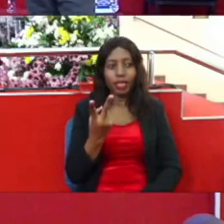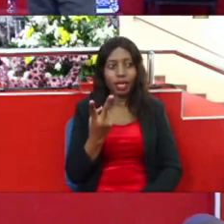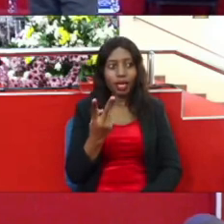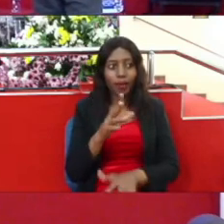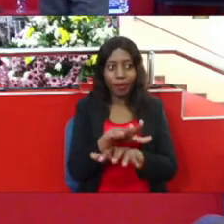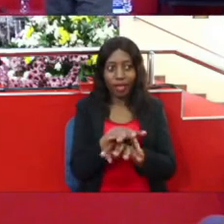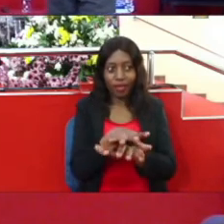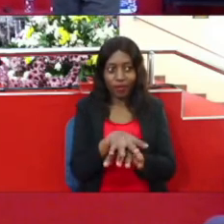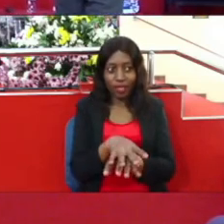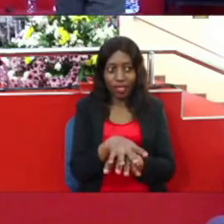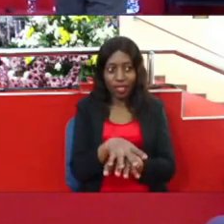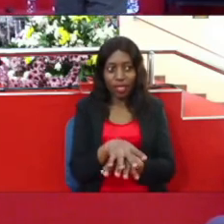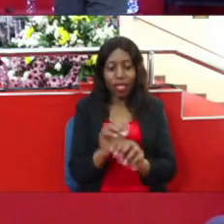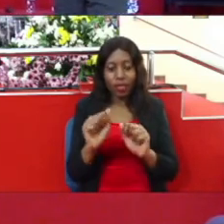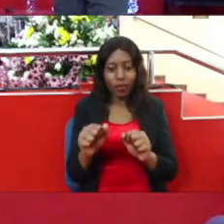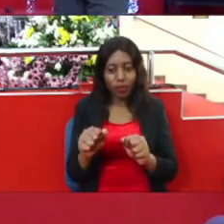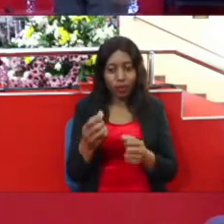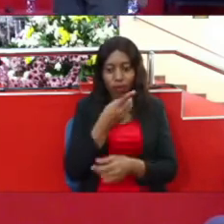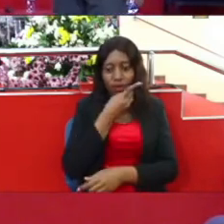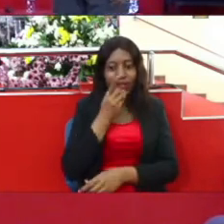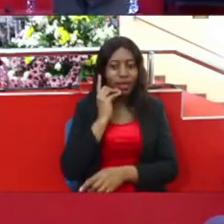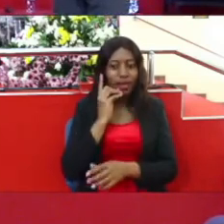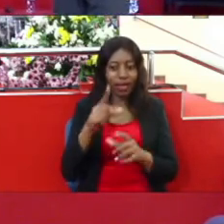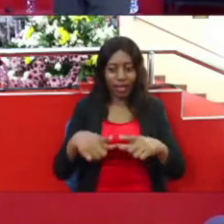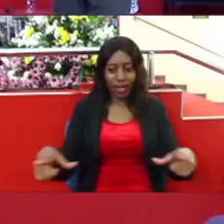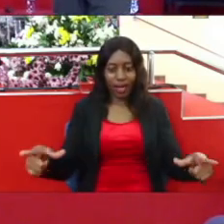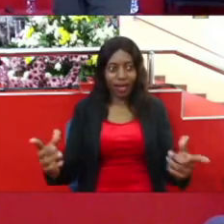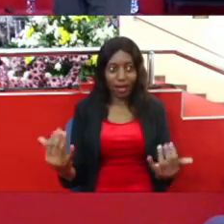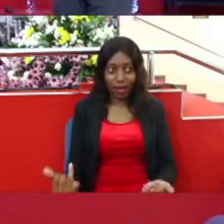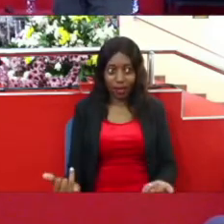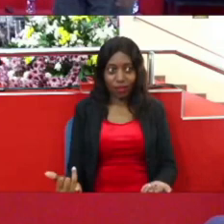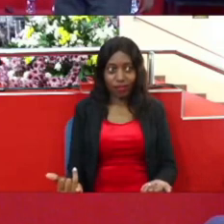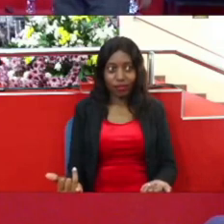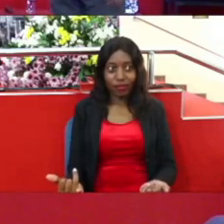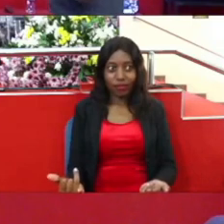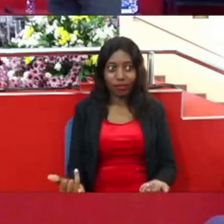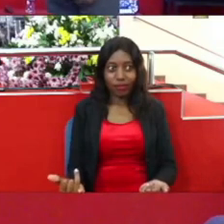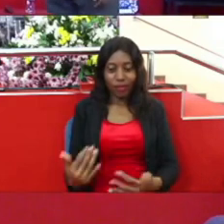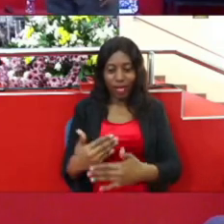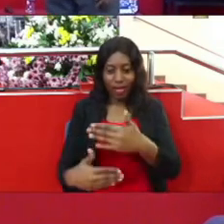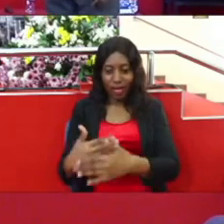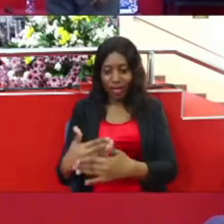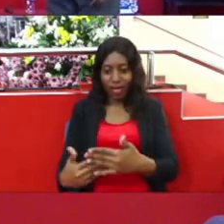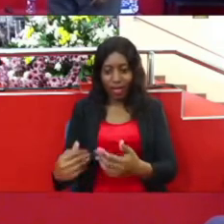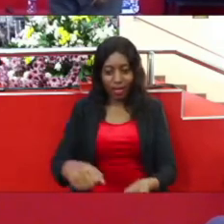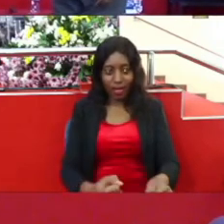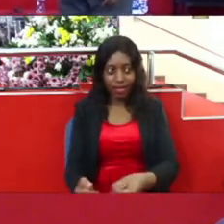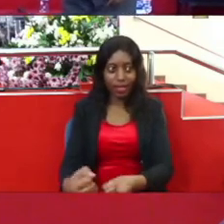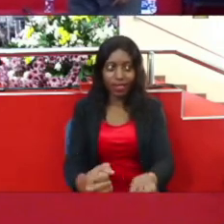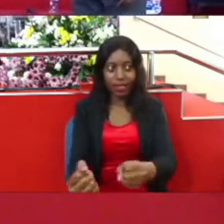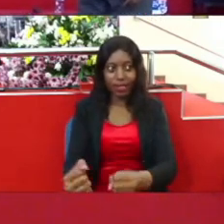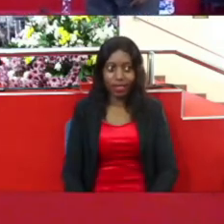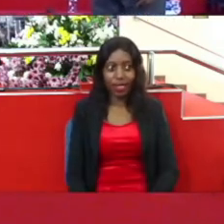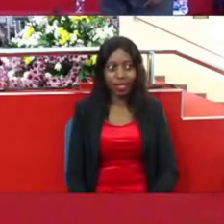It must have been on the shores of their place. Lazima iwe ilikuwa ni kwenye ufuo wa bahari. Now when you go to the shores many